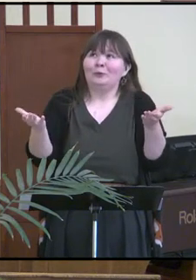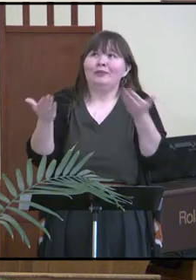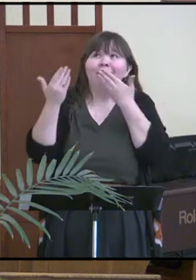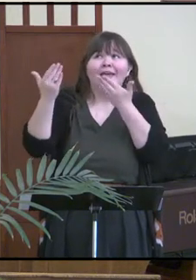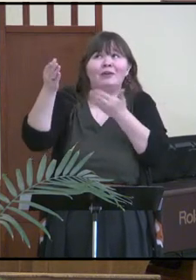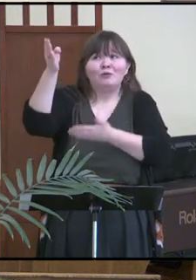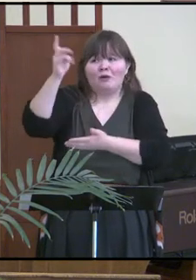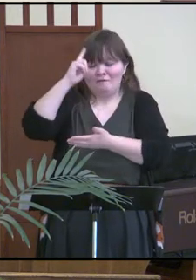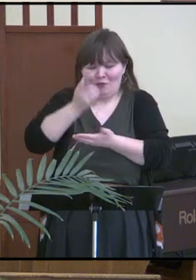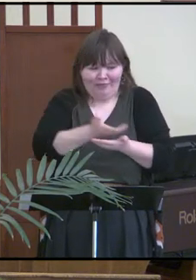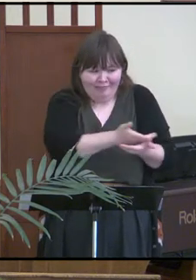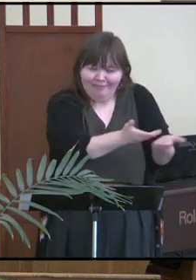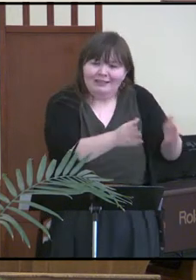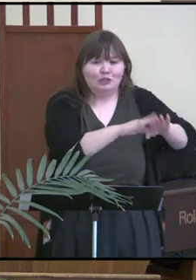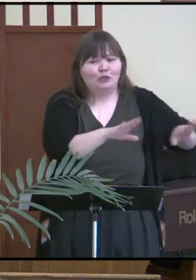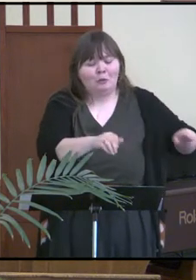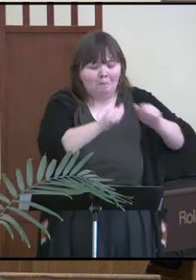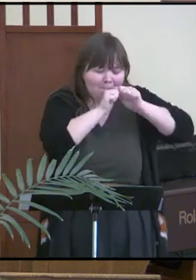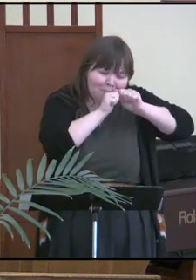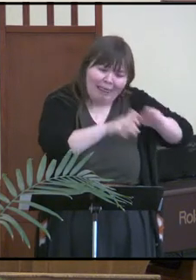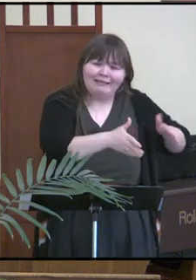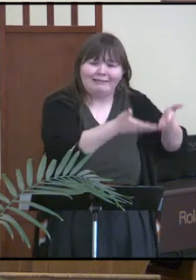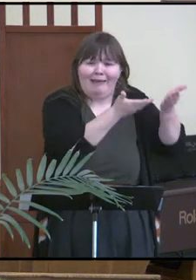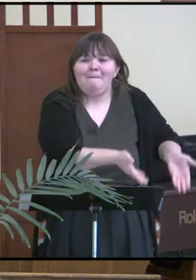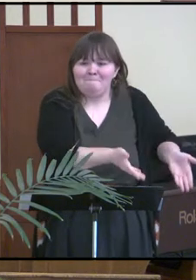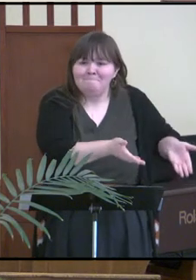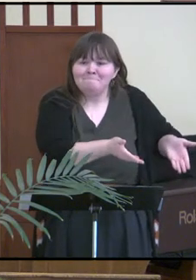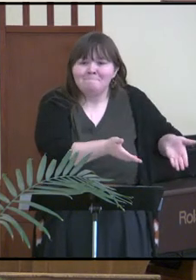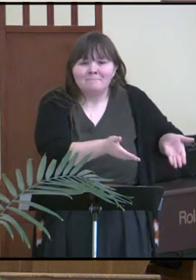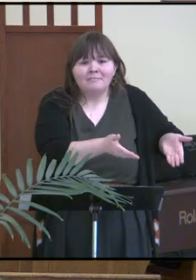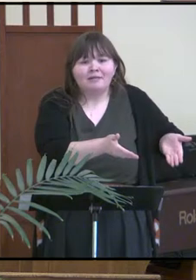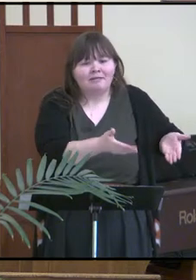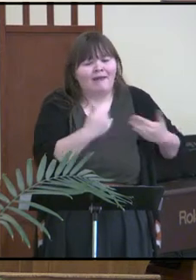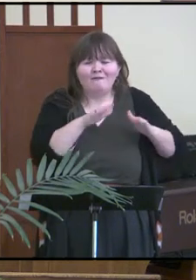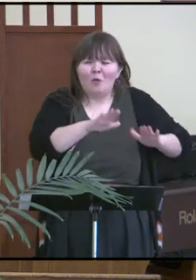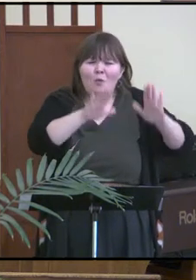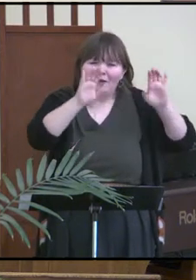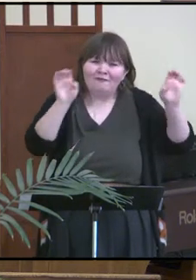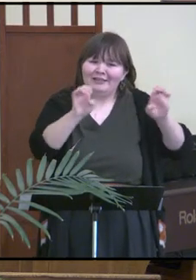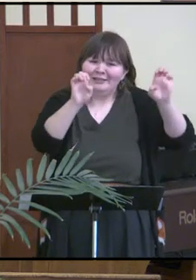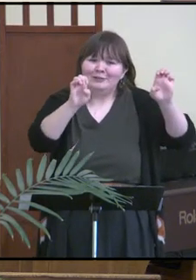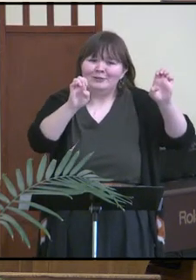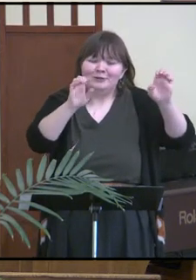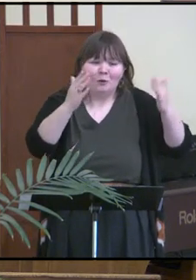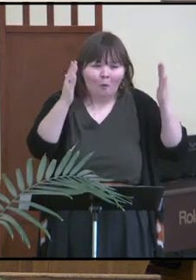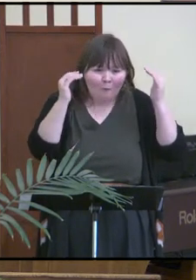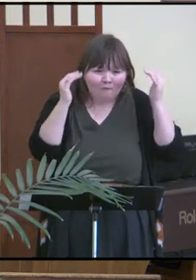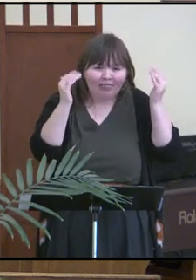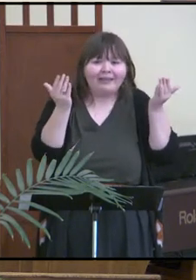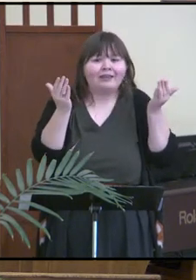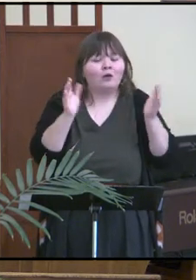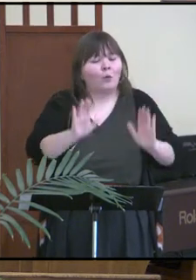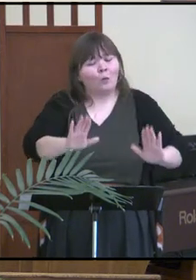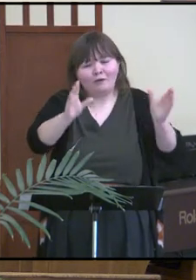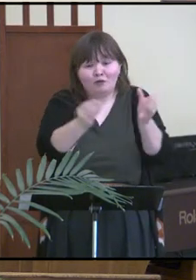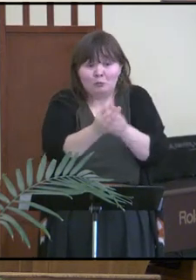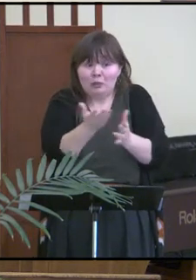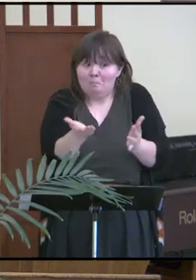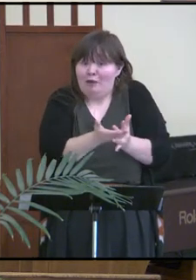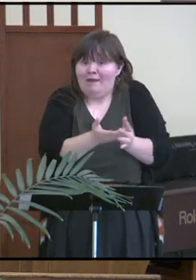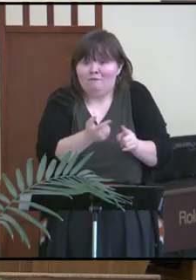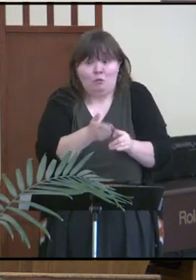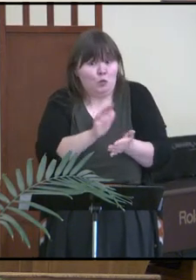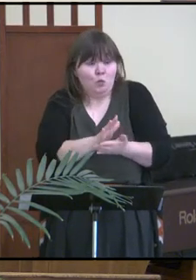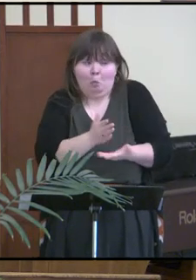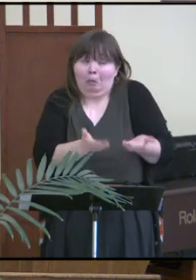you, God, for these children. Bless them as they have a wonderful Easter and hopefully a wonderful spring break, probably from